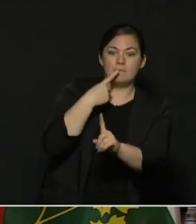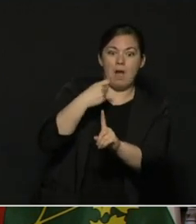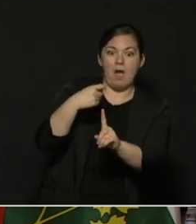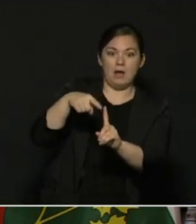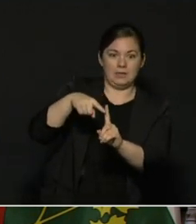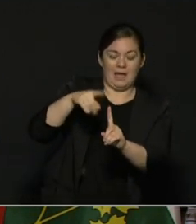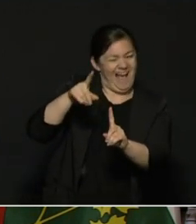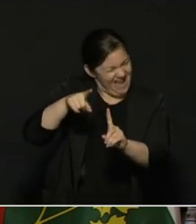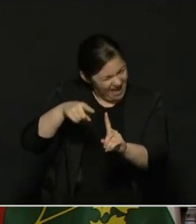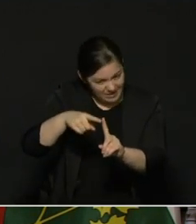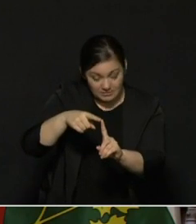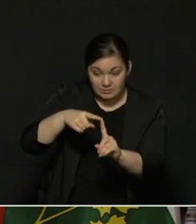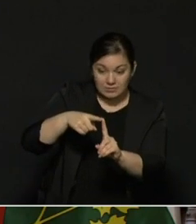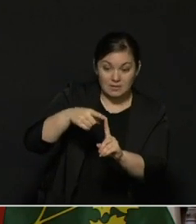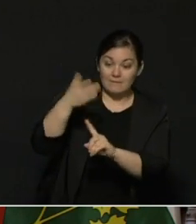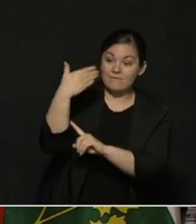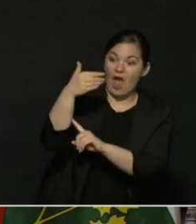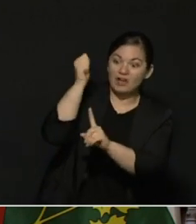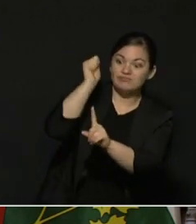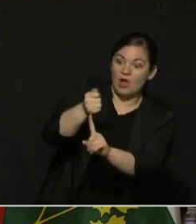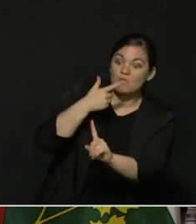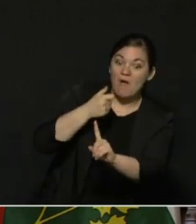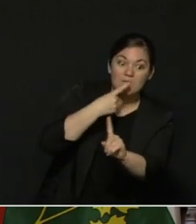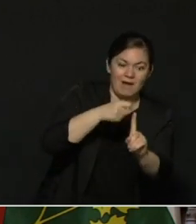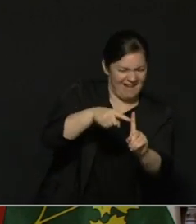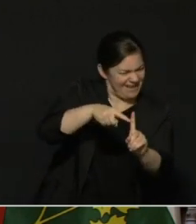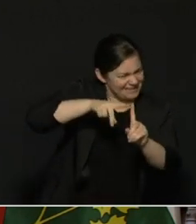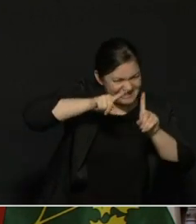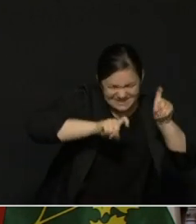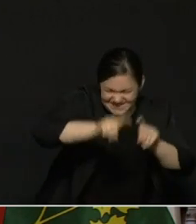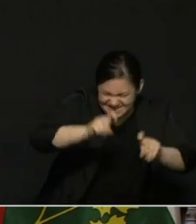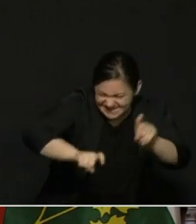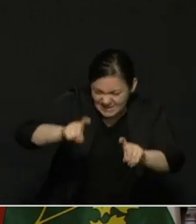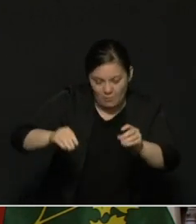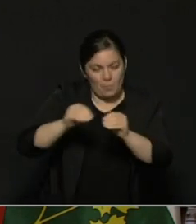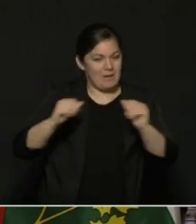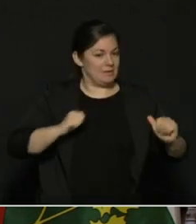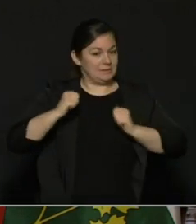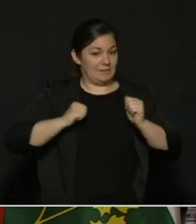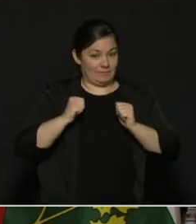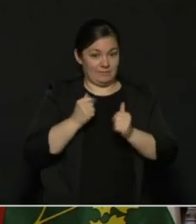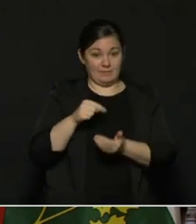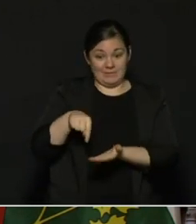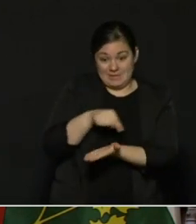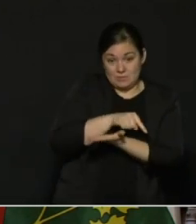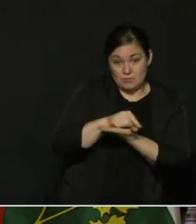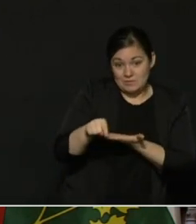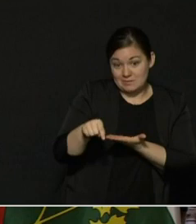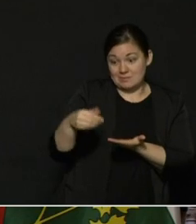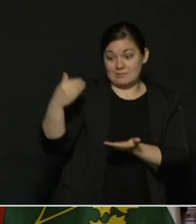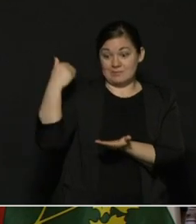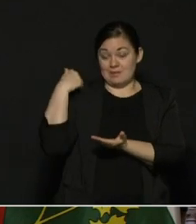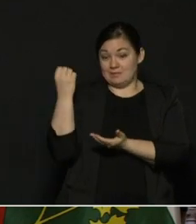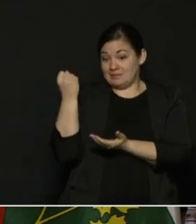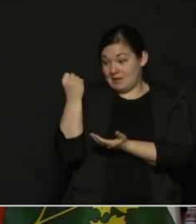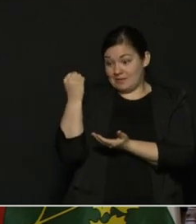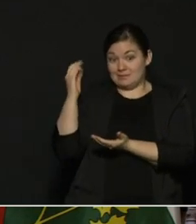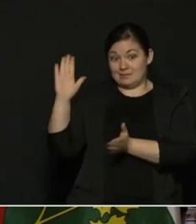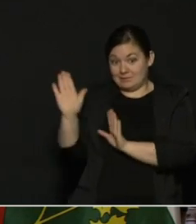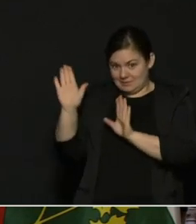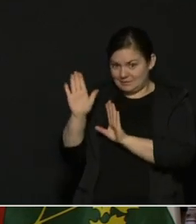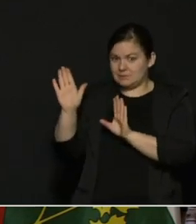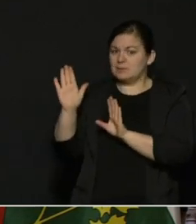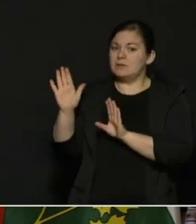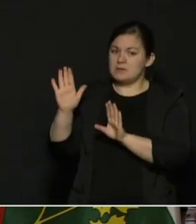area. And that was done very assertively over the end of last week, all over the weekend and early into this week. So we hope to complete that